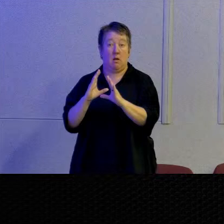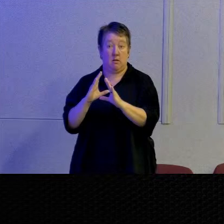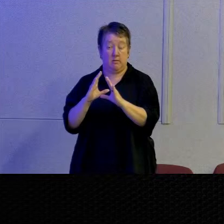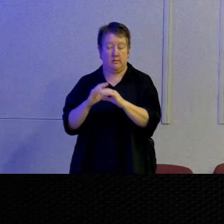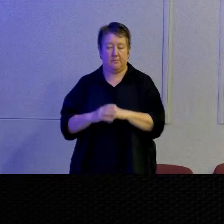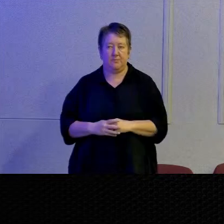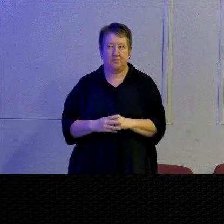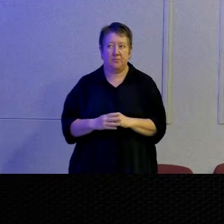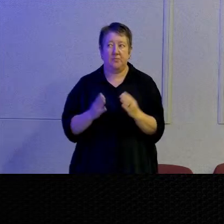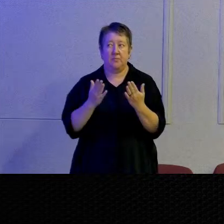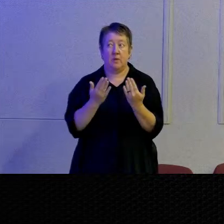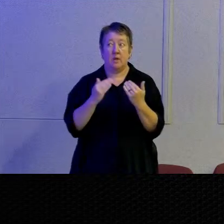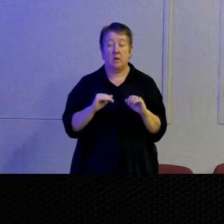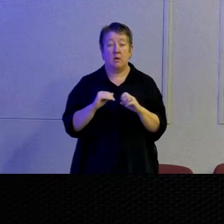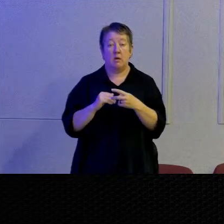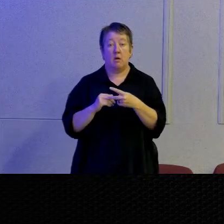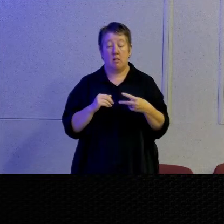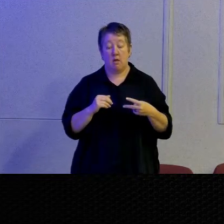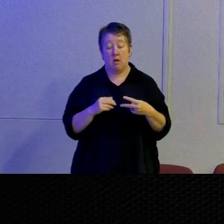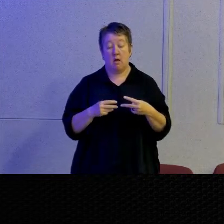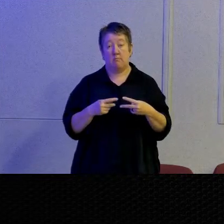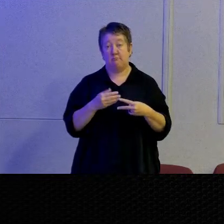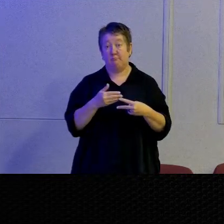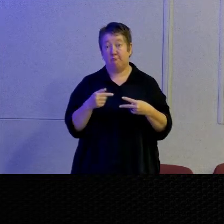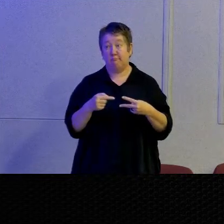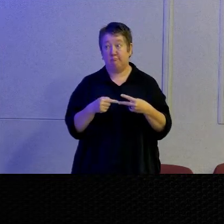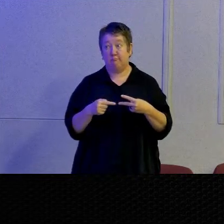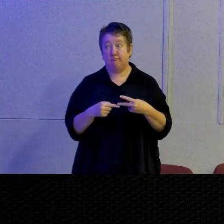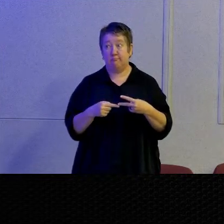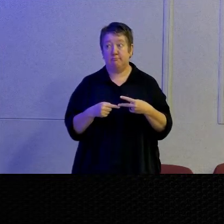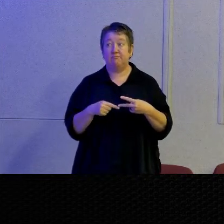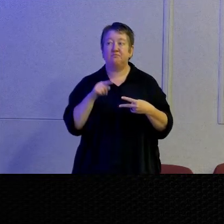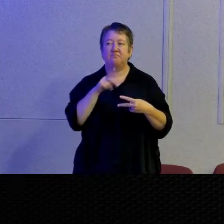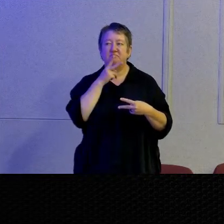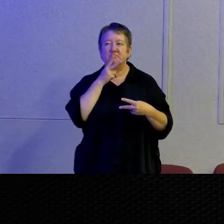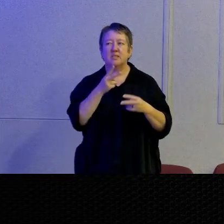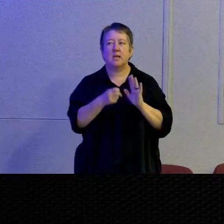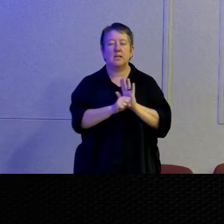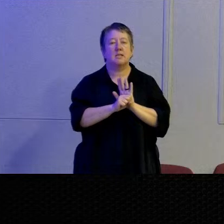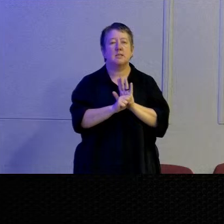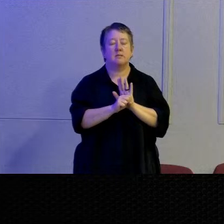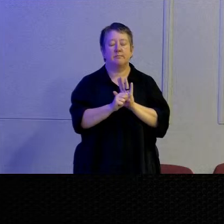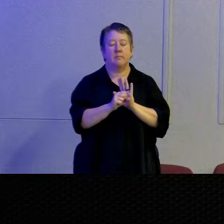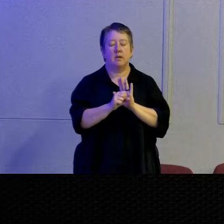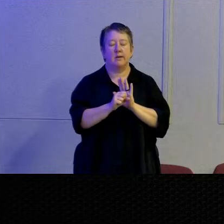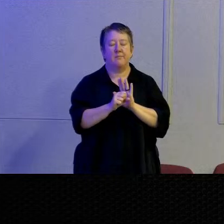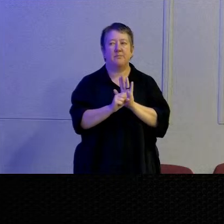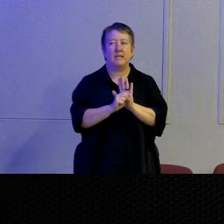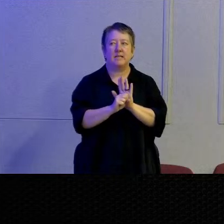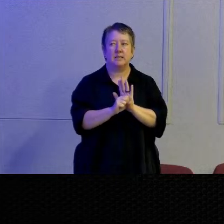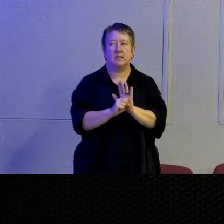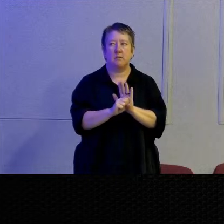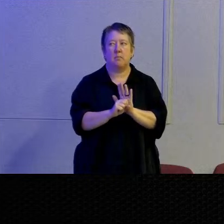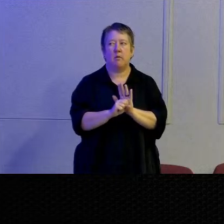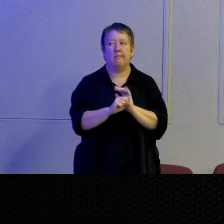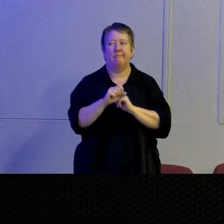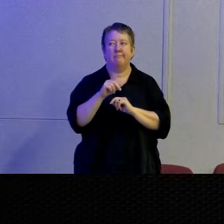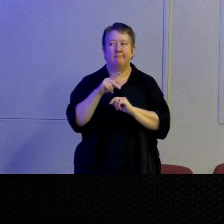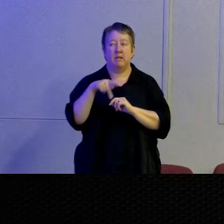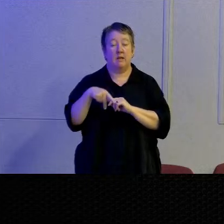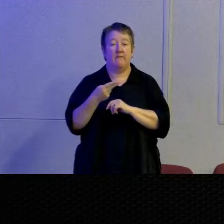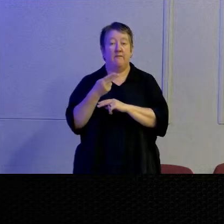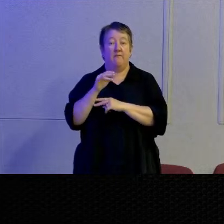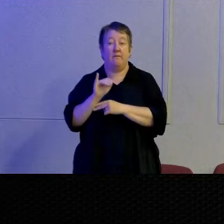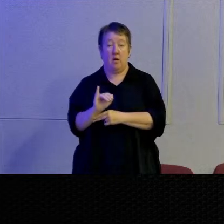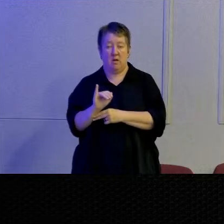The bottom two lines, you see a symbol called phi. Phi represents the Higgs, and those